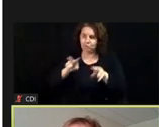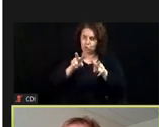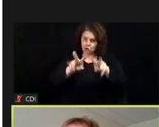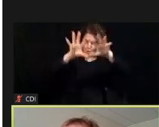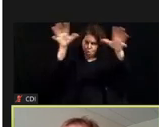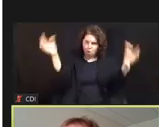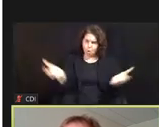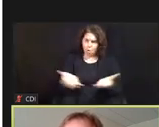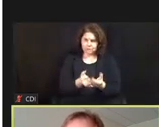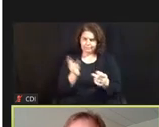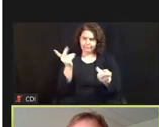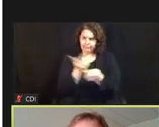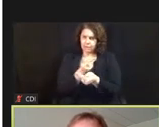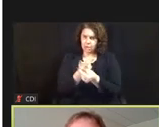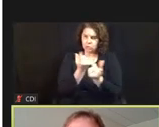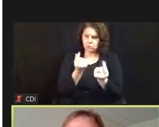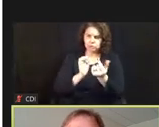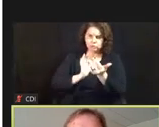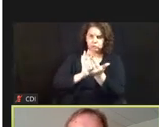Next, please.